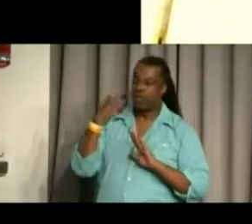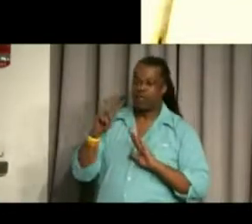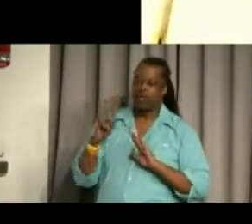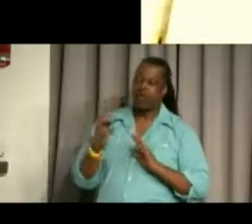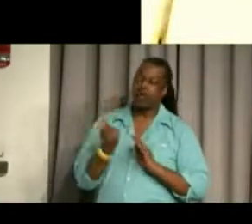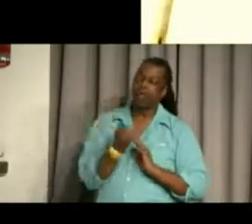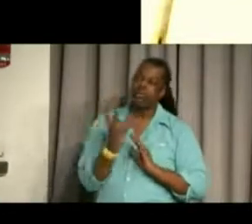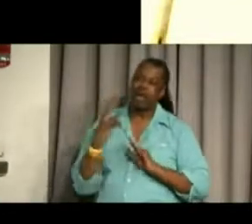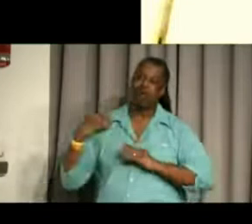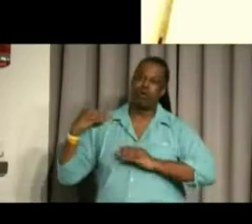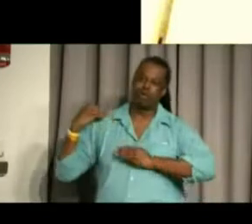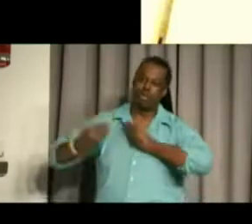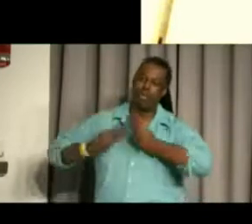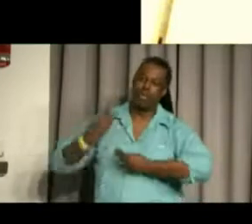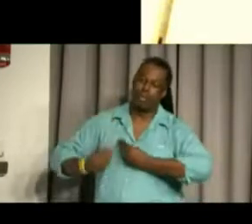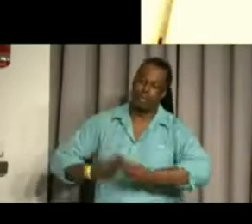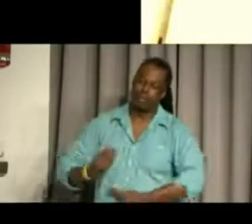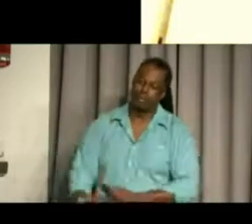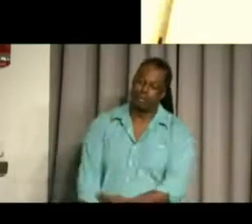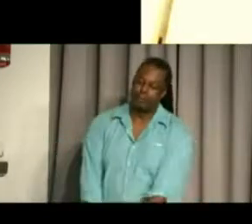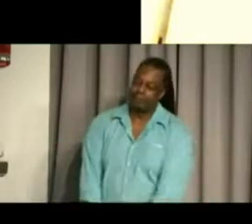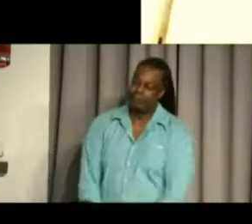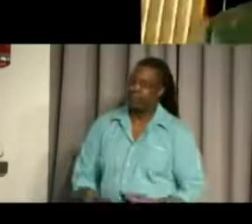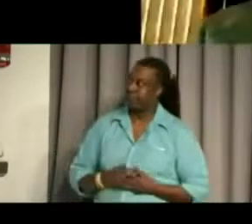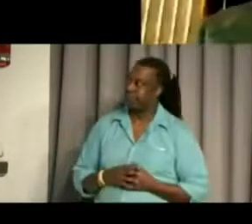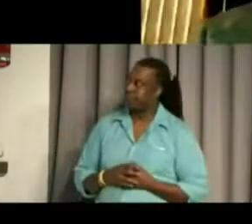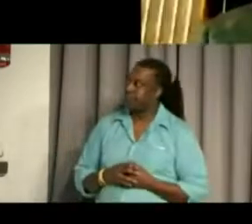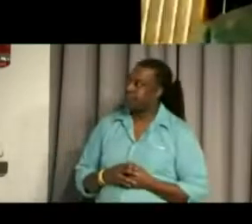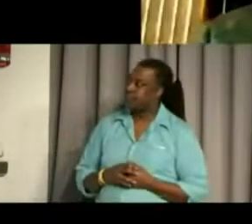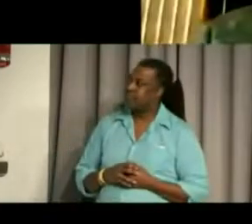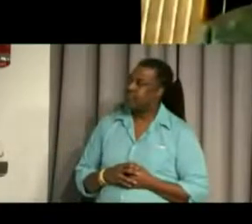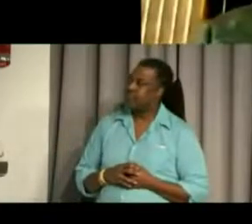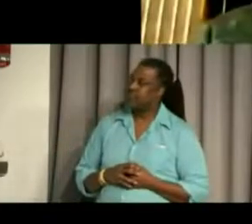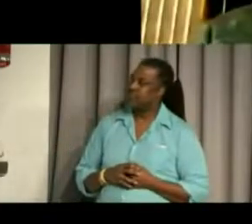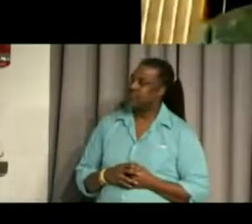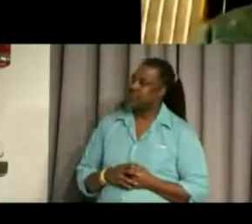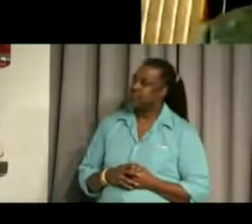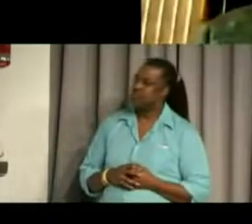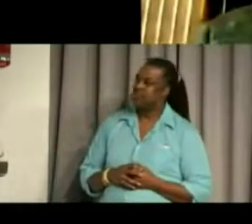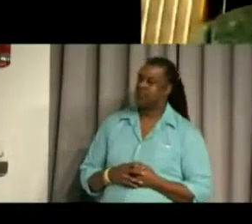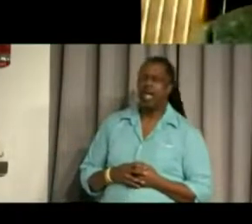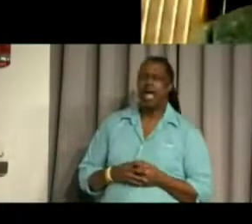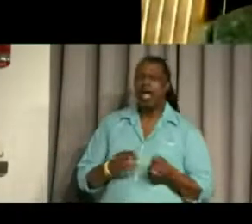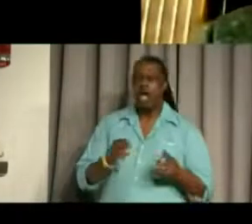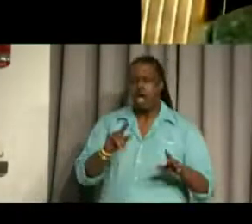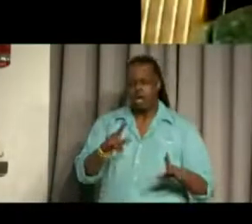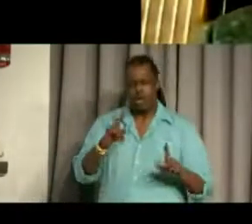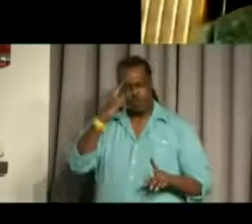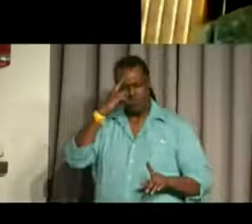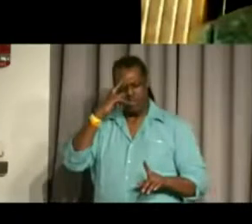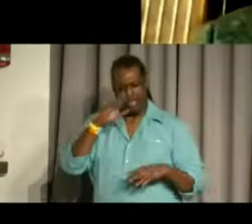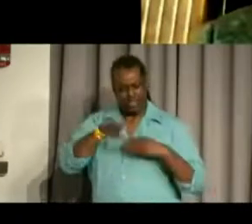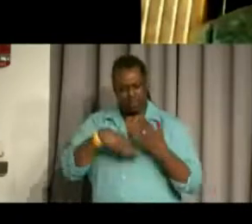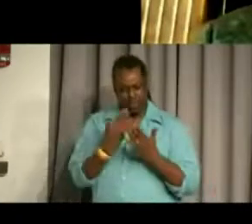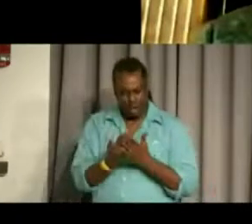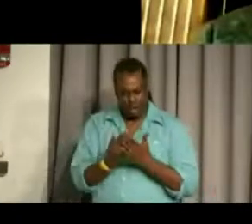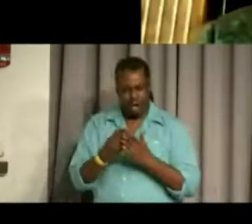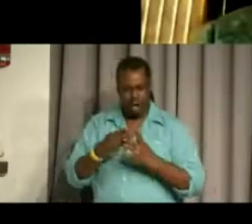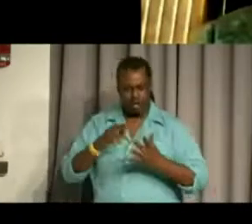multiple generations. How convinced are you that all of this was deliberate, that it was done on